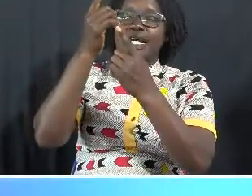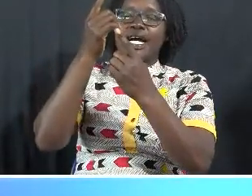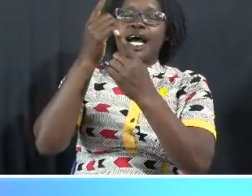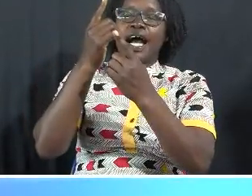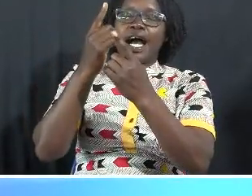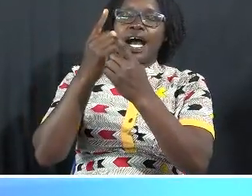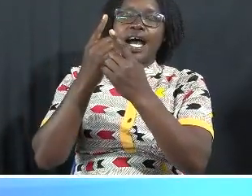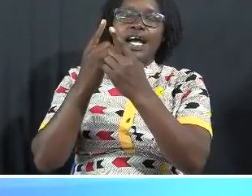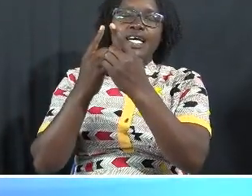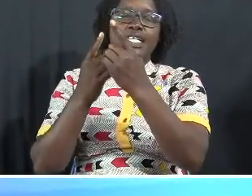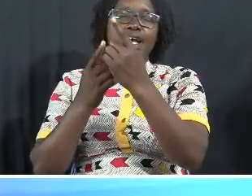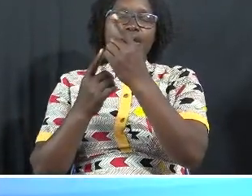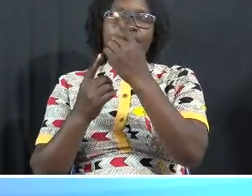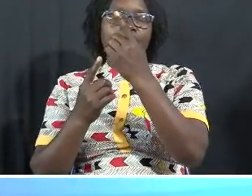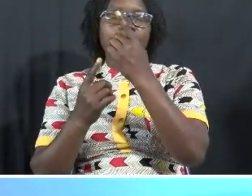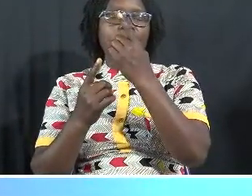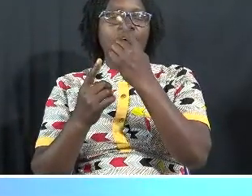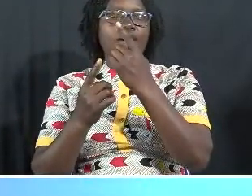anakuja,